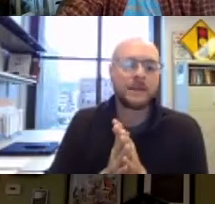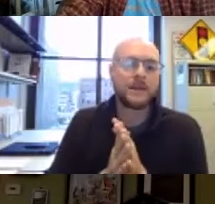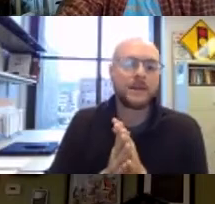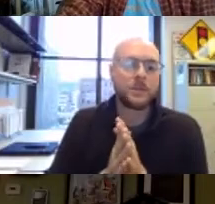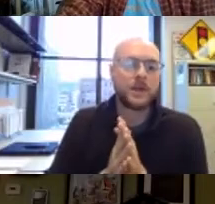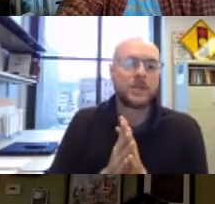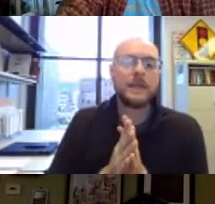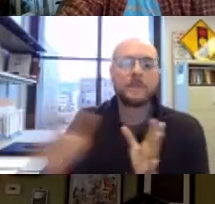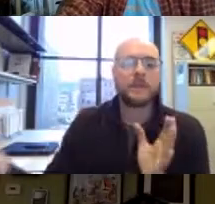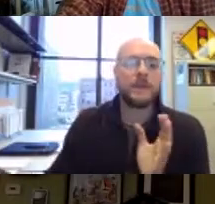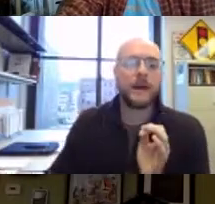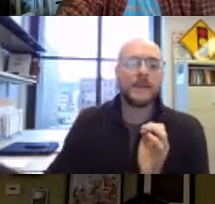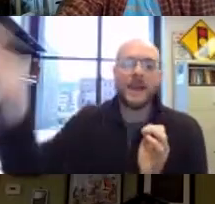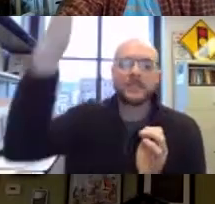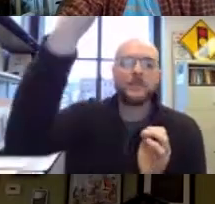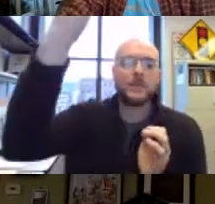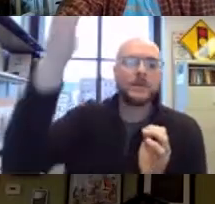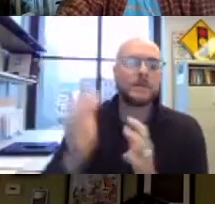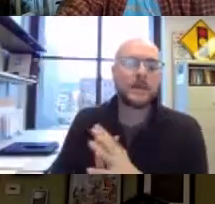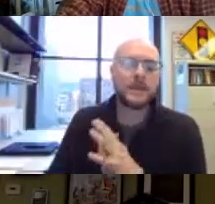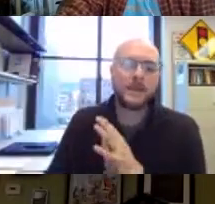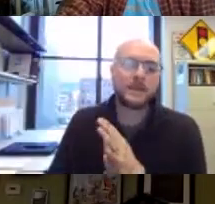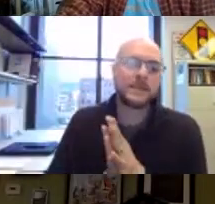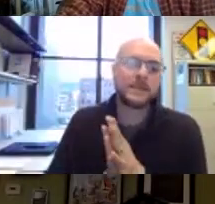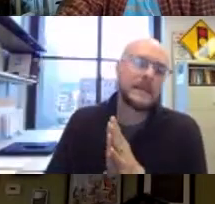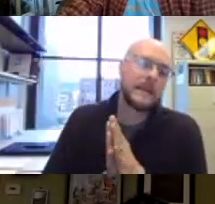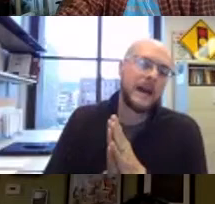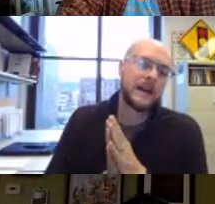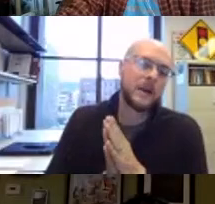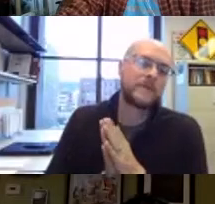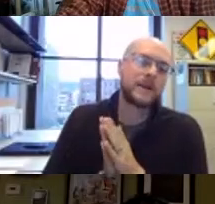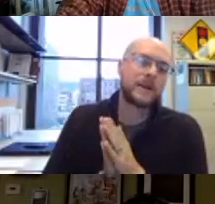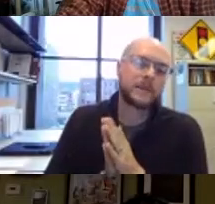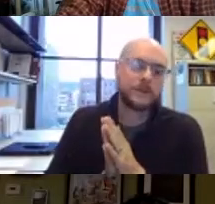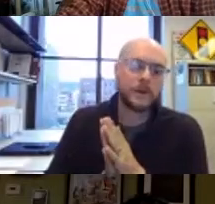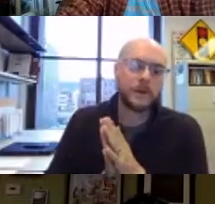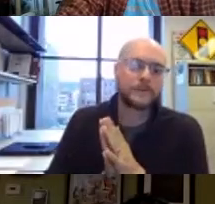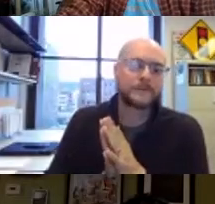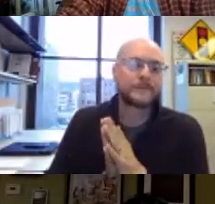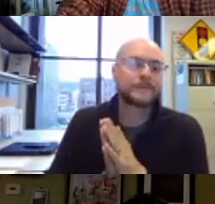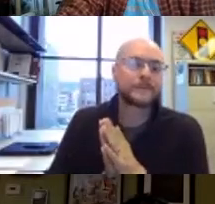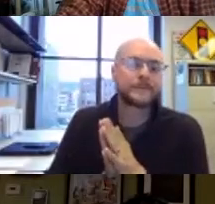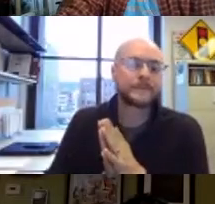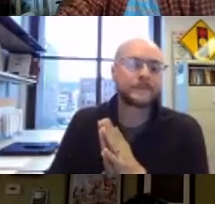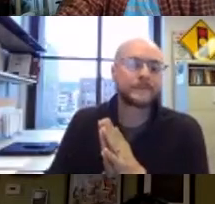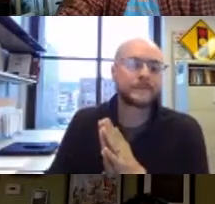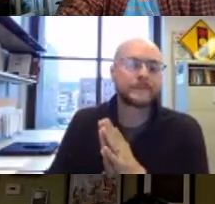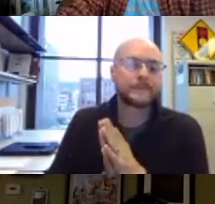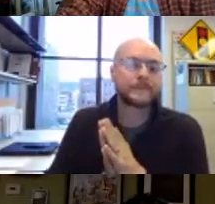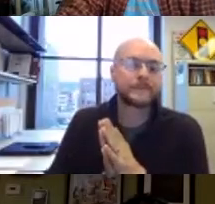driving impact on this stretch. Simply connects to the bike lane that is going further up Brighton Road.